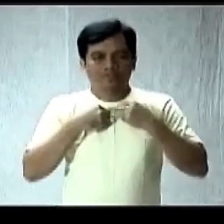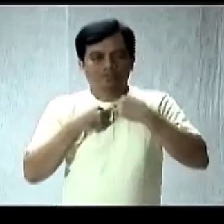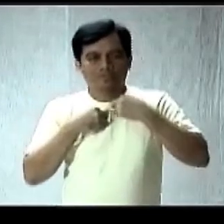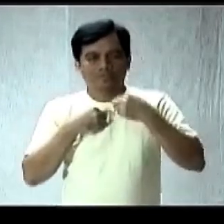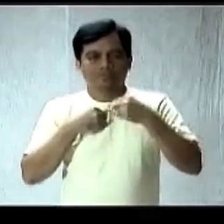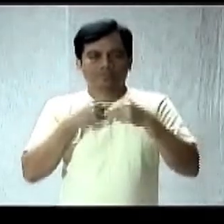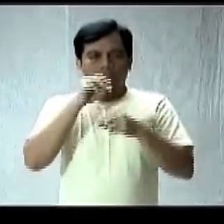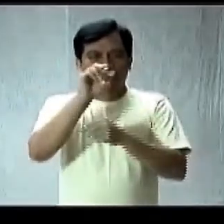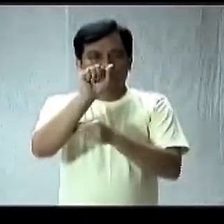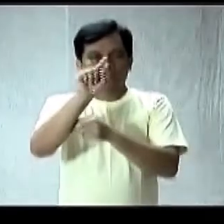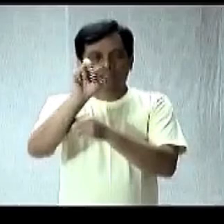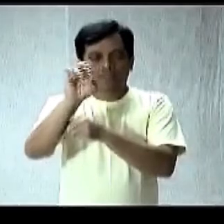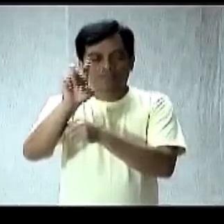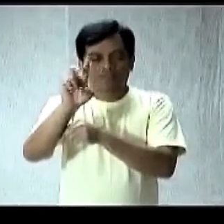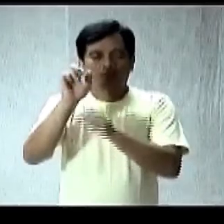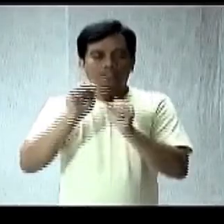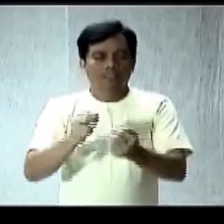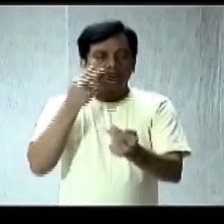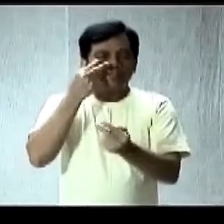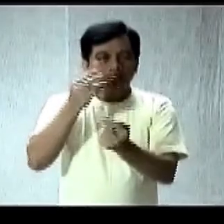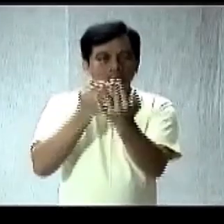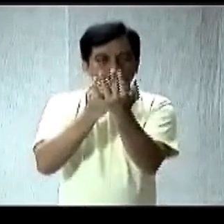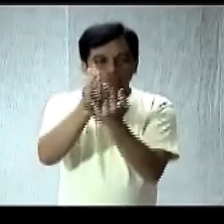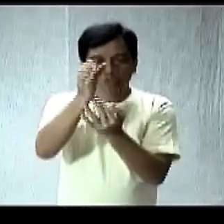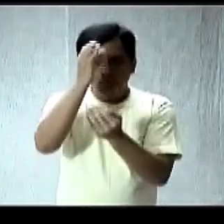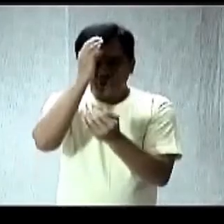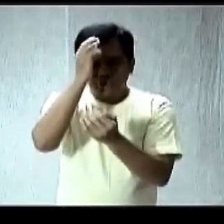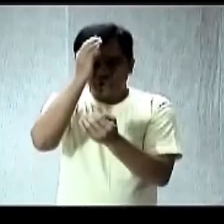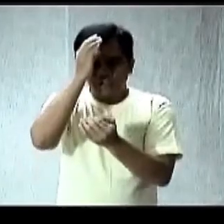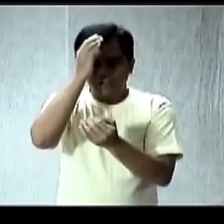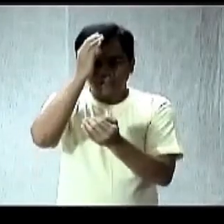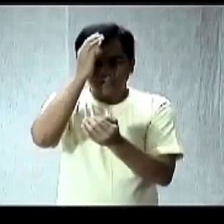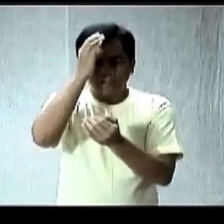was given to us? I can see through computer